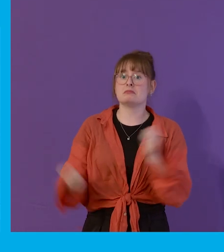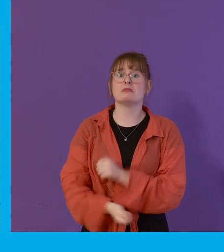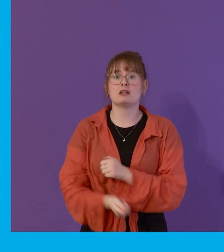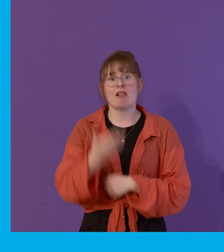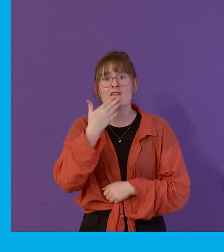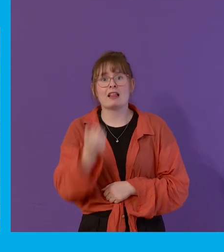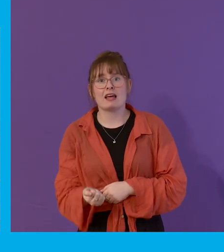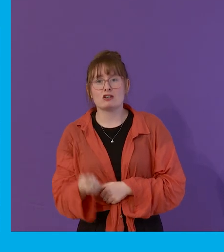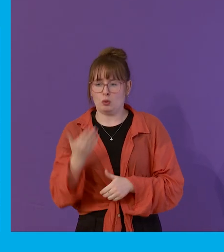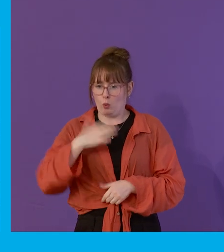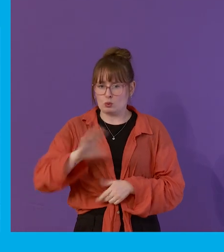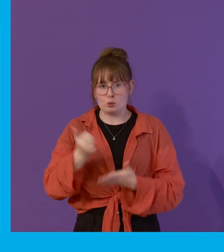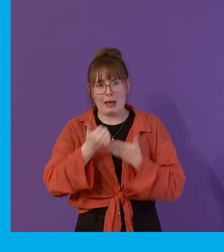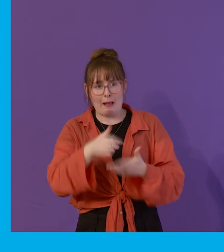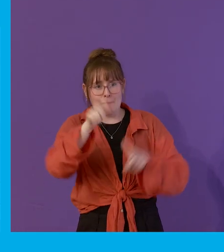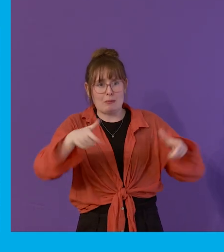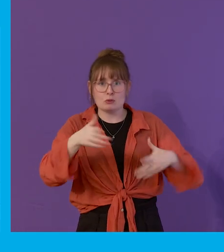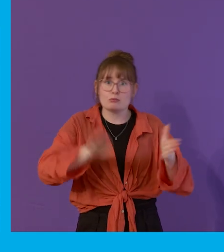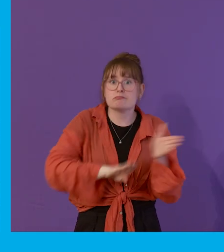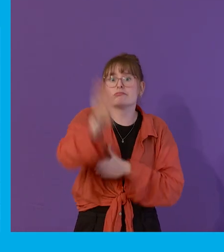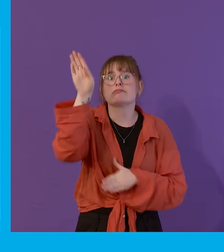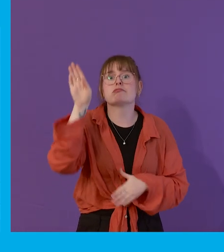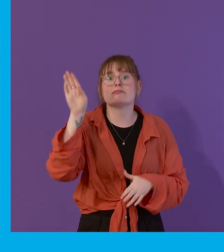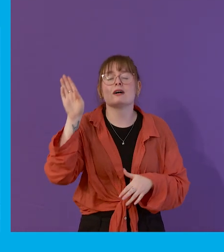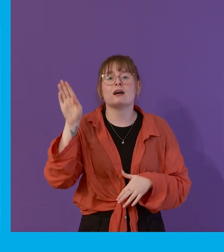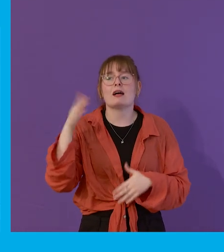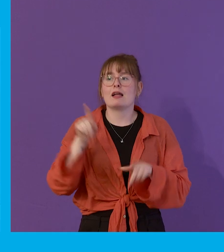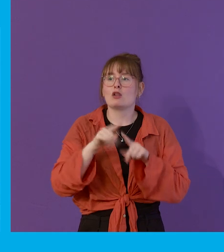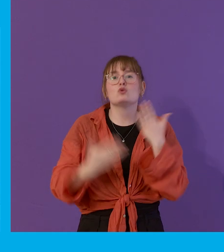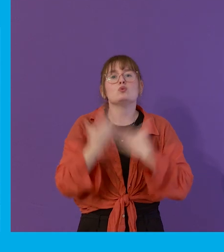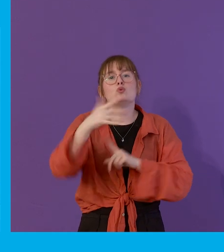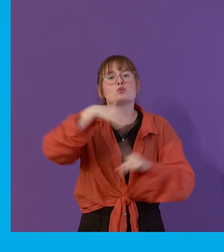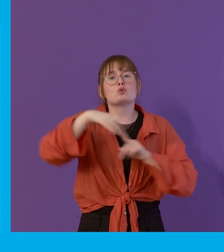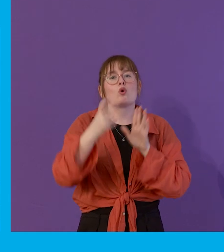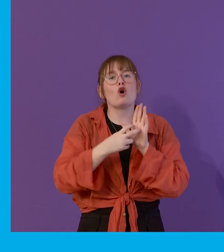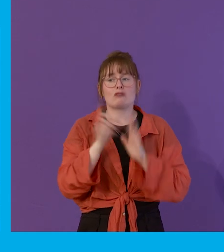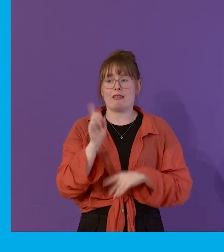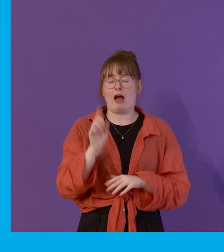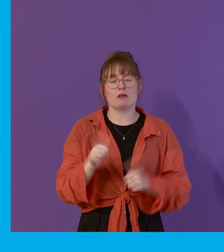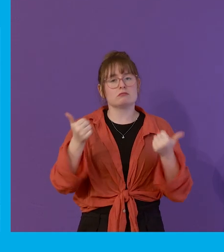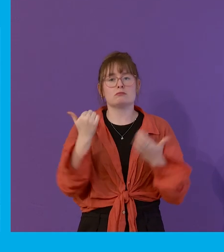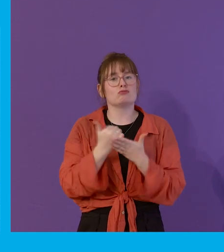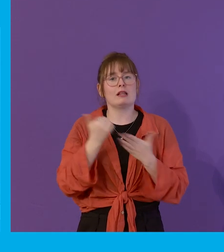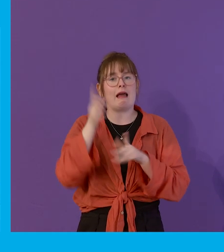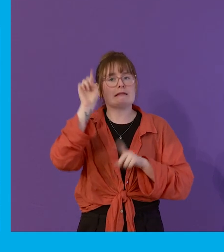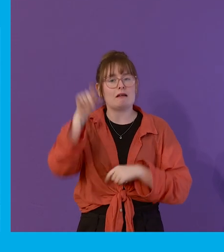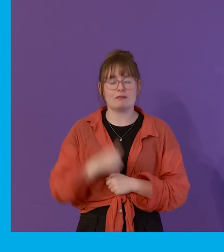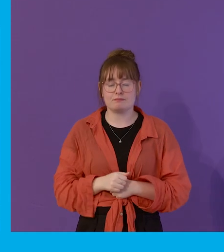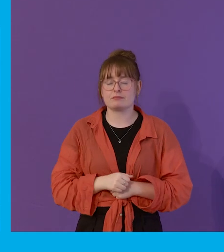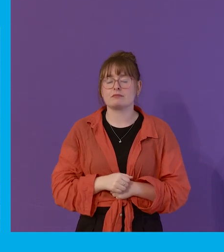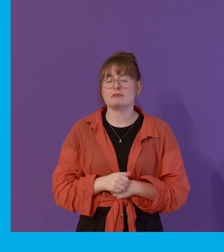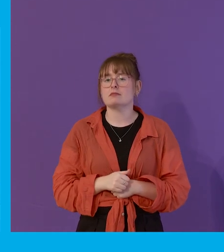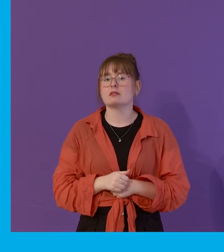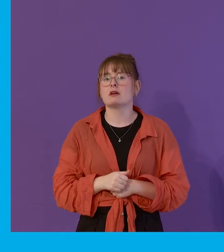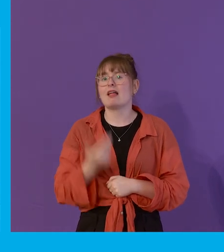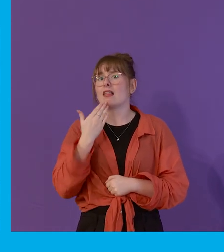really helping people to flourish and with this kind of new social contract, this kind of idea. Adam. Thank you very much.